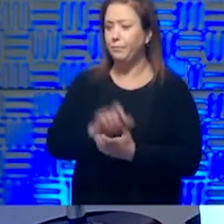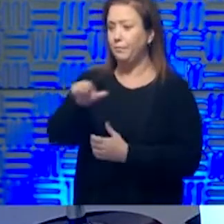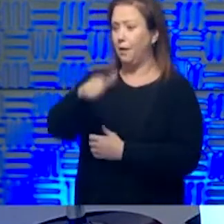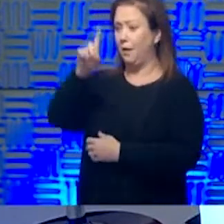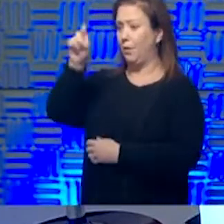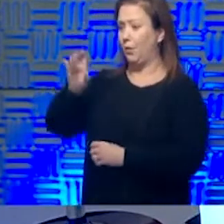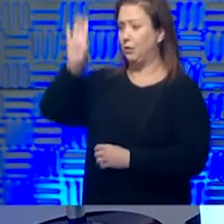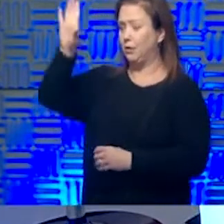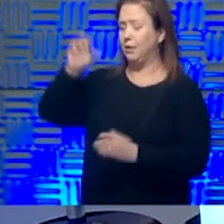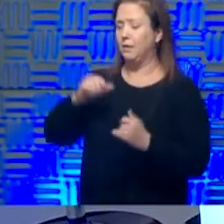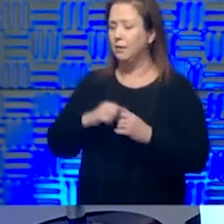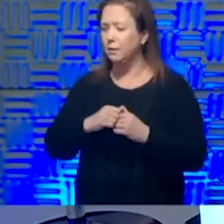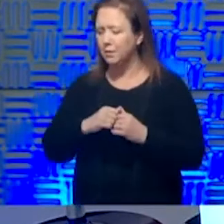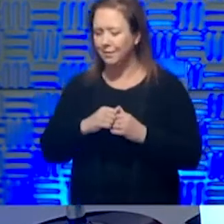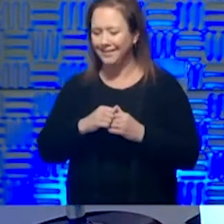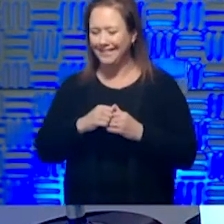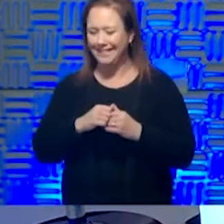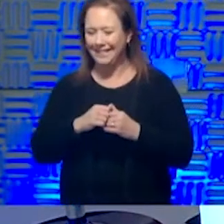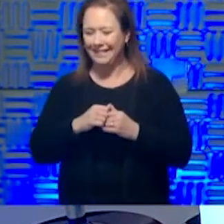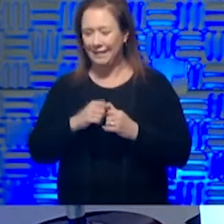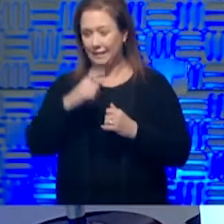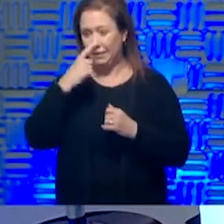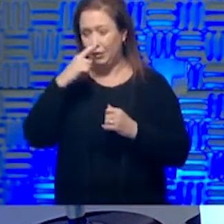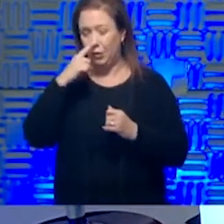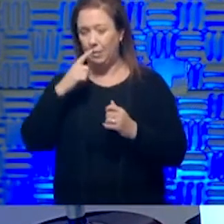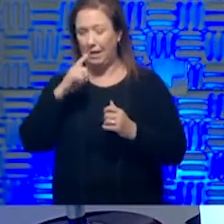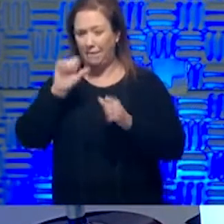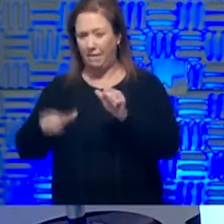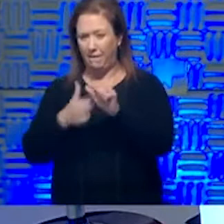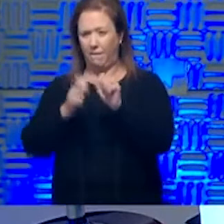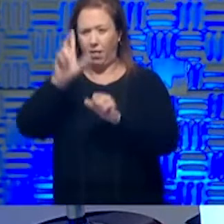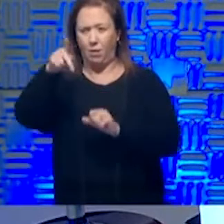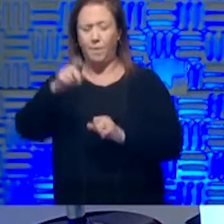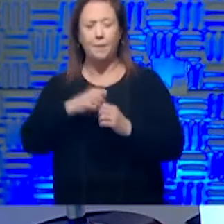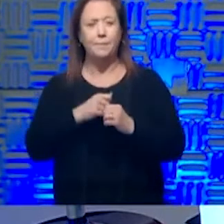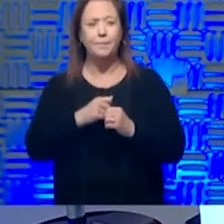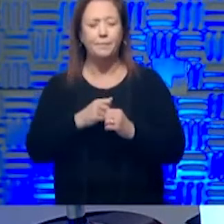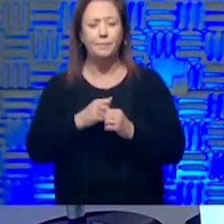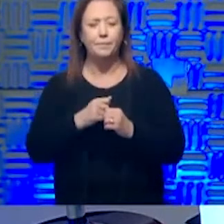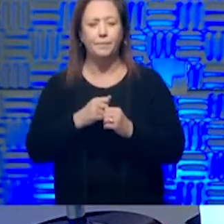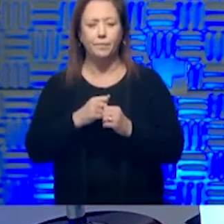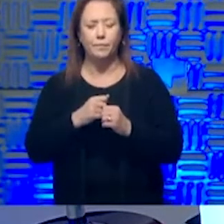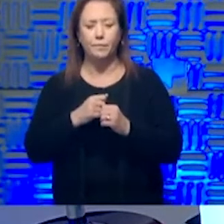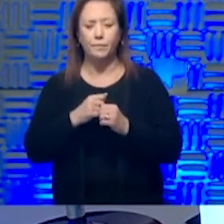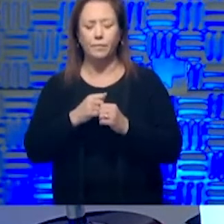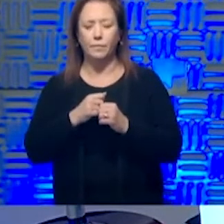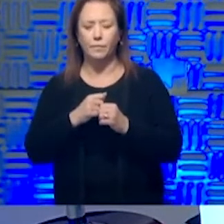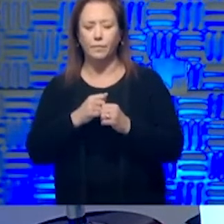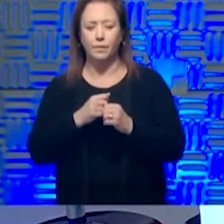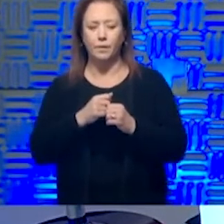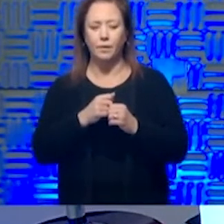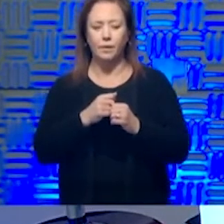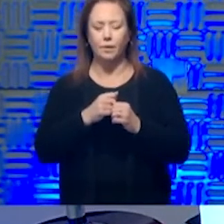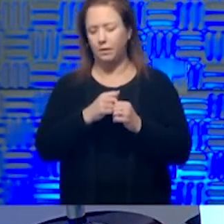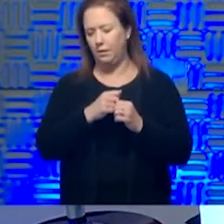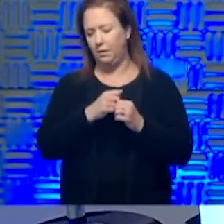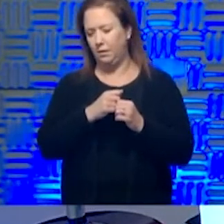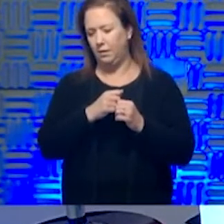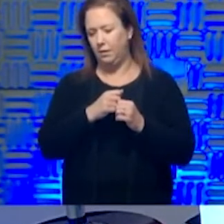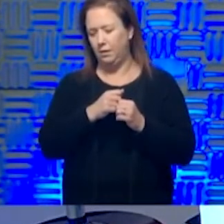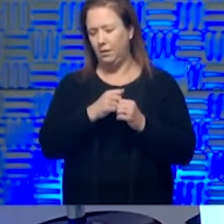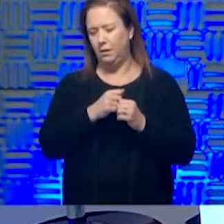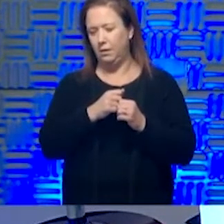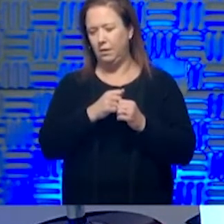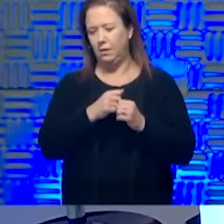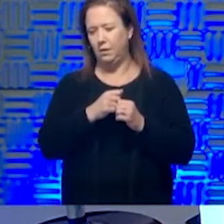on that. Have you guys heard? Oh, do you mind if I ask a quick follow-up? You bet. Sure. Go ahead. Okay, thank you. I